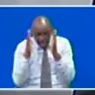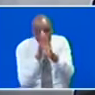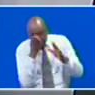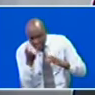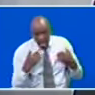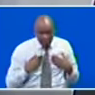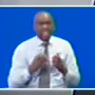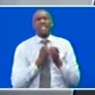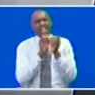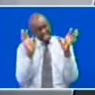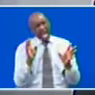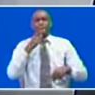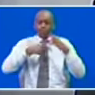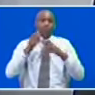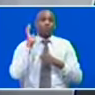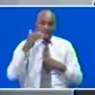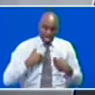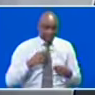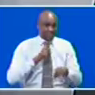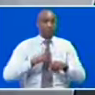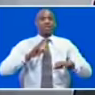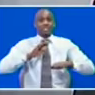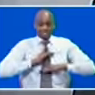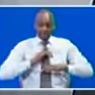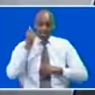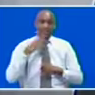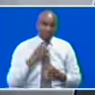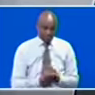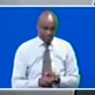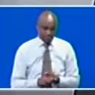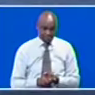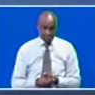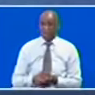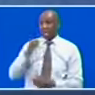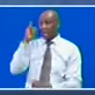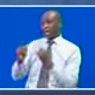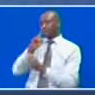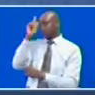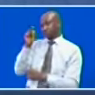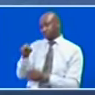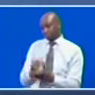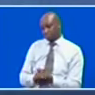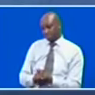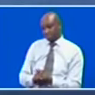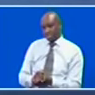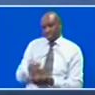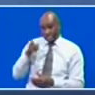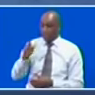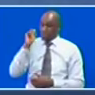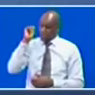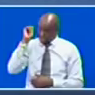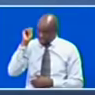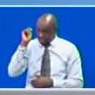have a transparent process that satisfies the Kenyan people. My last question to you, madam. Mm-hmm. The KIMS, the Kenya